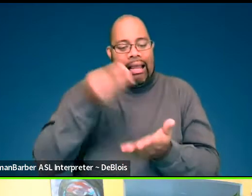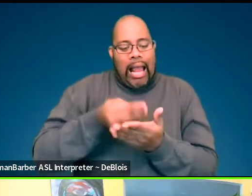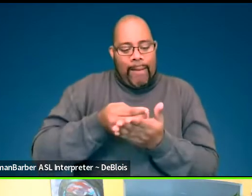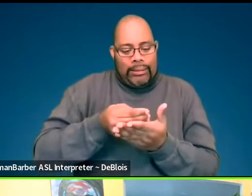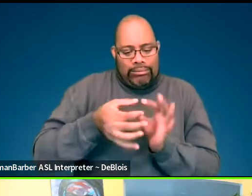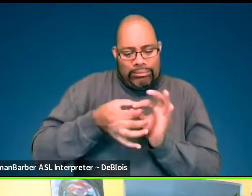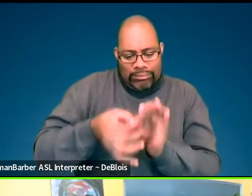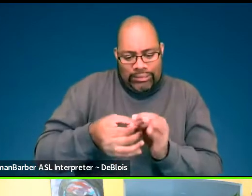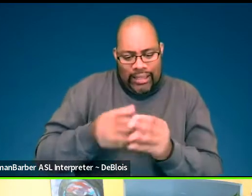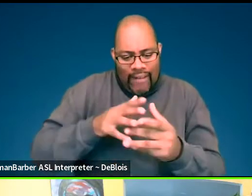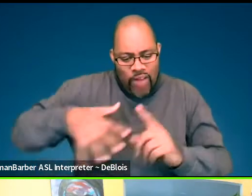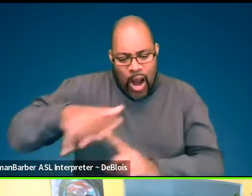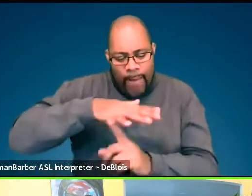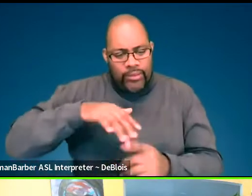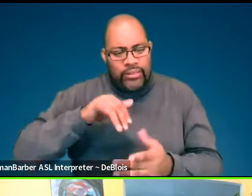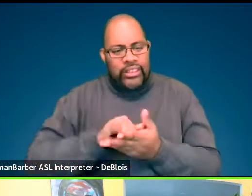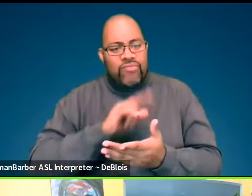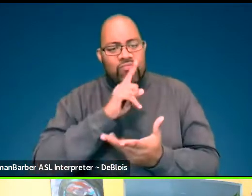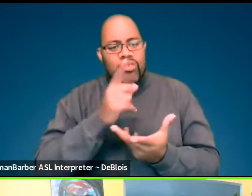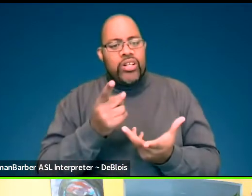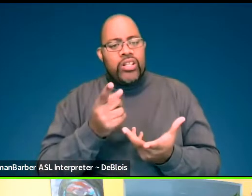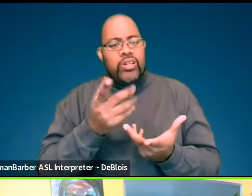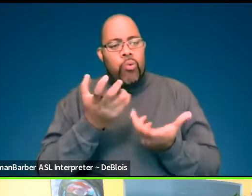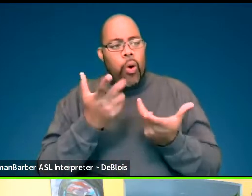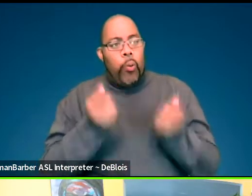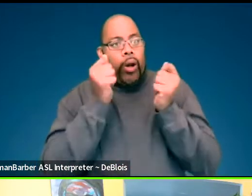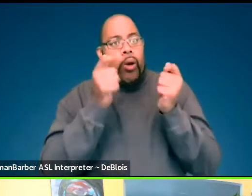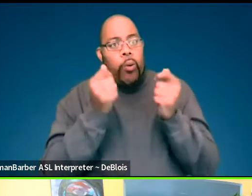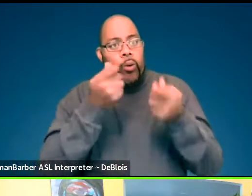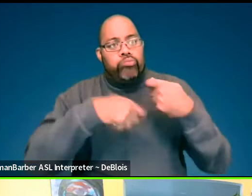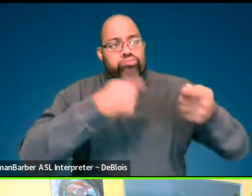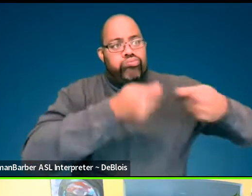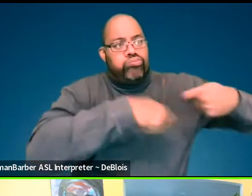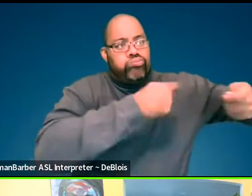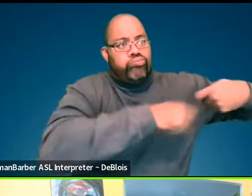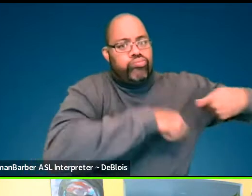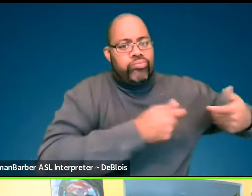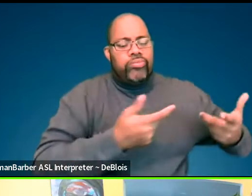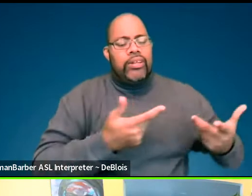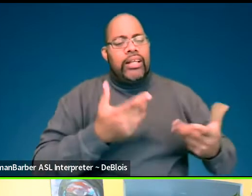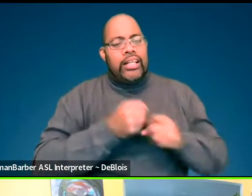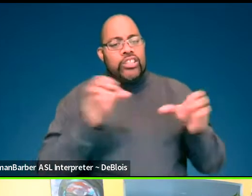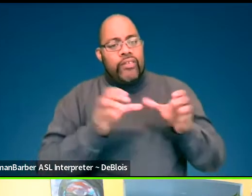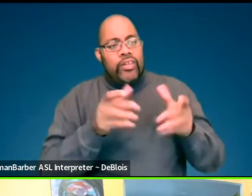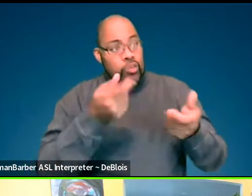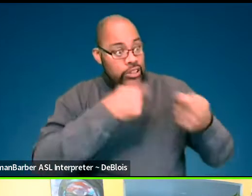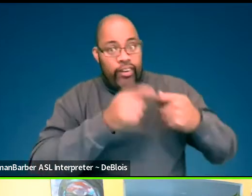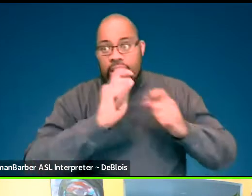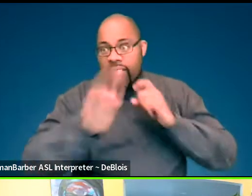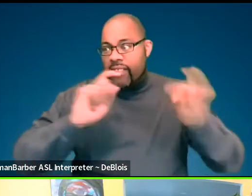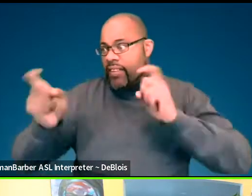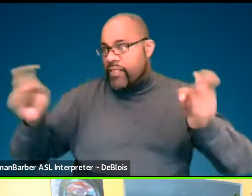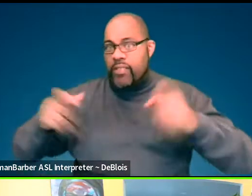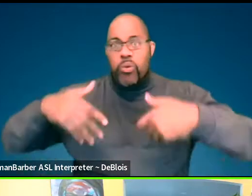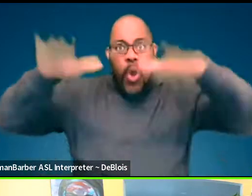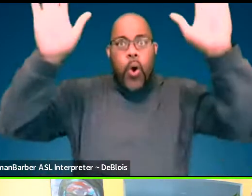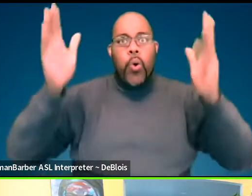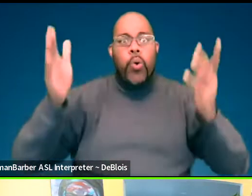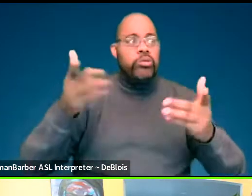scuba diving, that really wants a quick turnaround. You get a certificate, you get a certificate, you get a